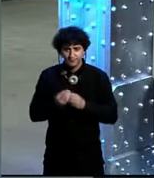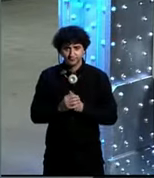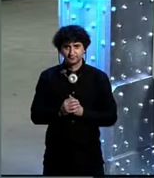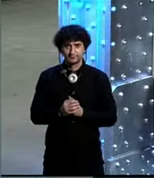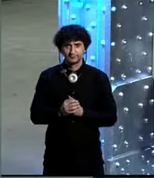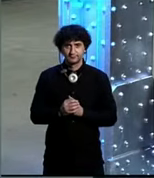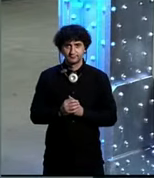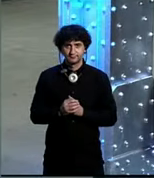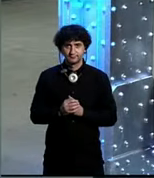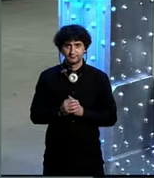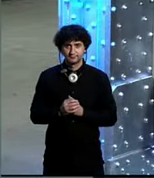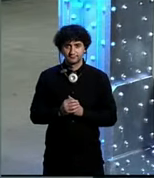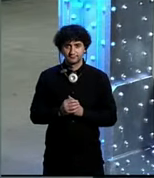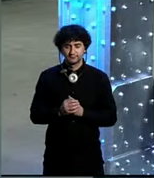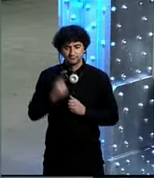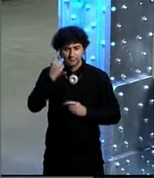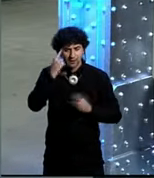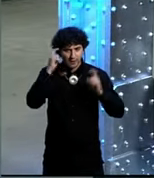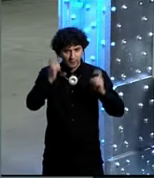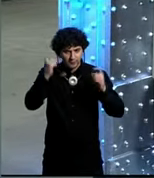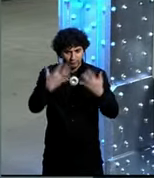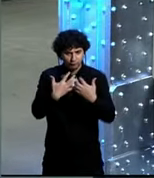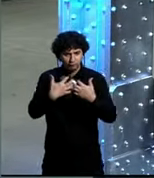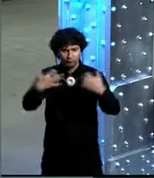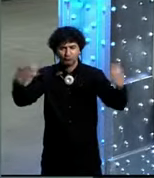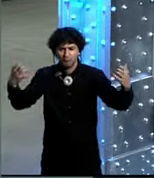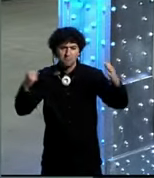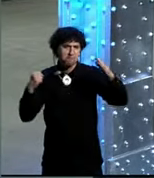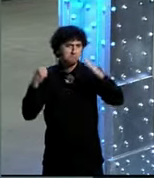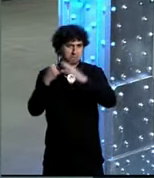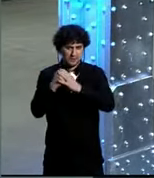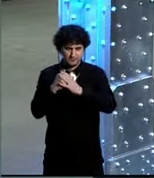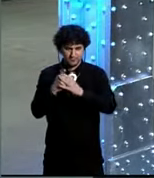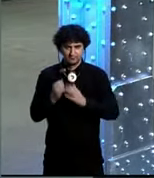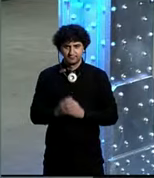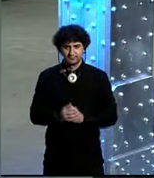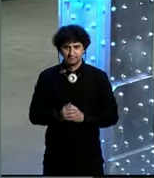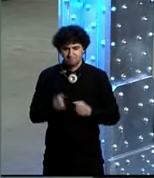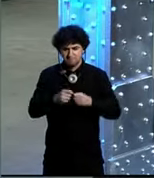story, and they will tell your story onwards. Propagation planning, I encourage everyone to